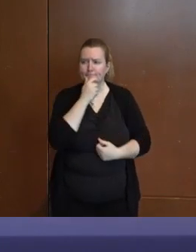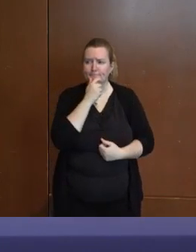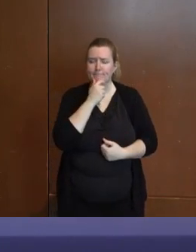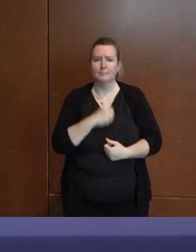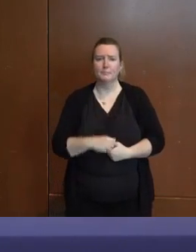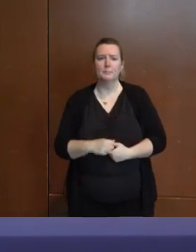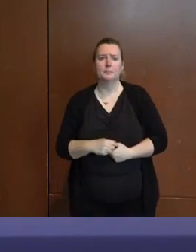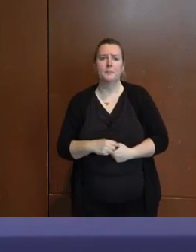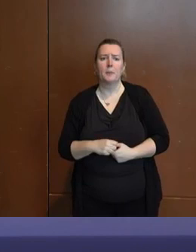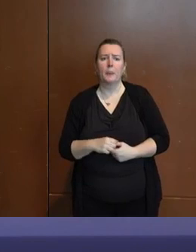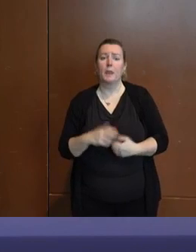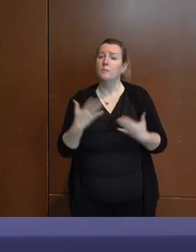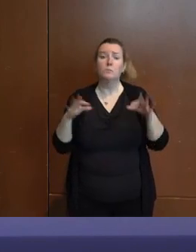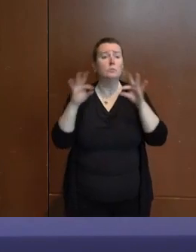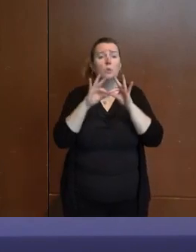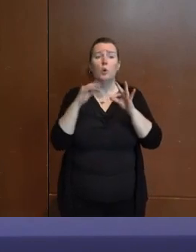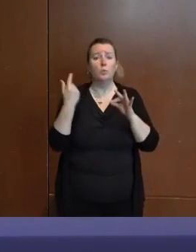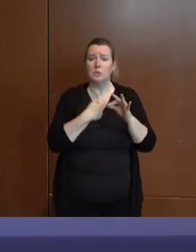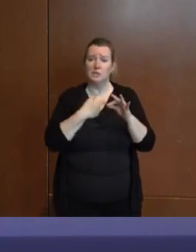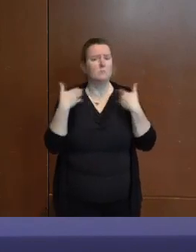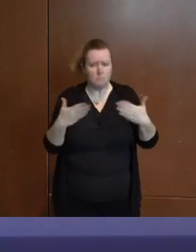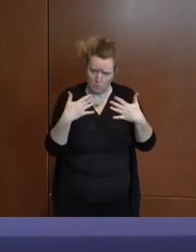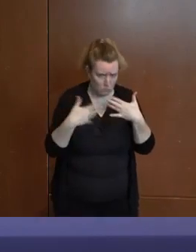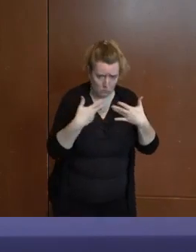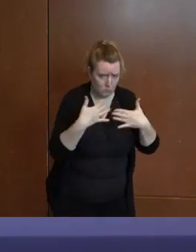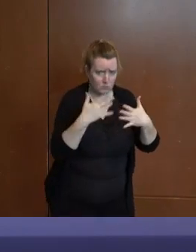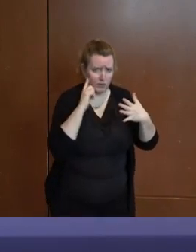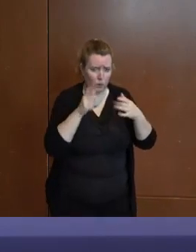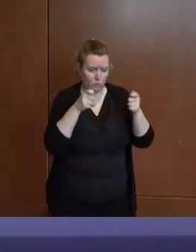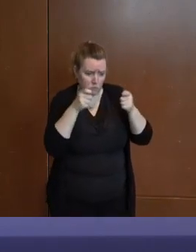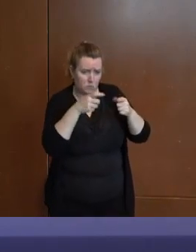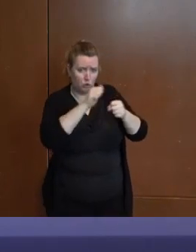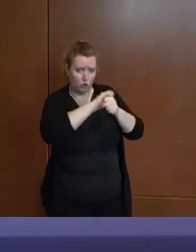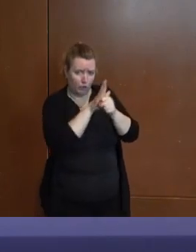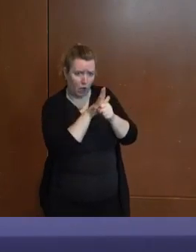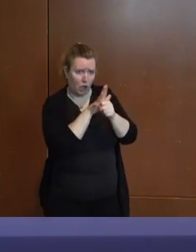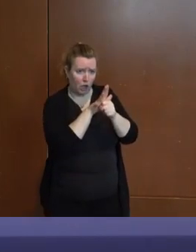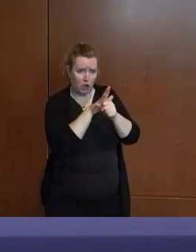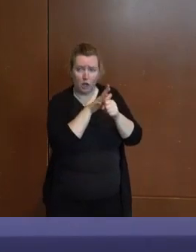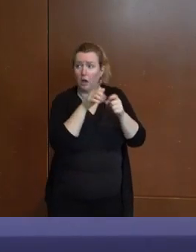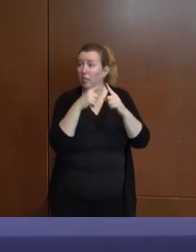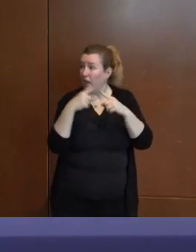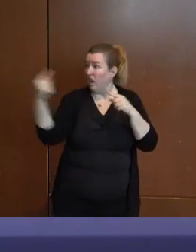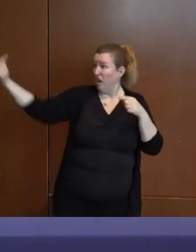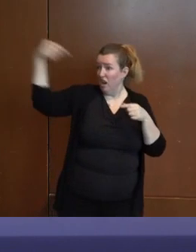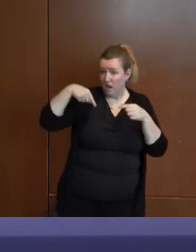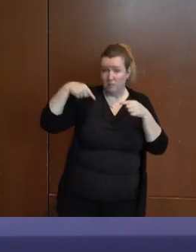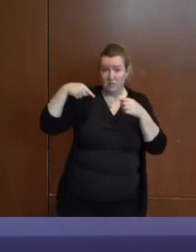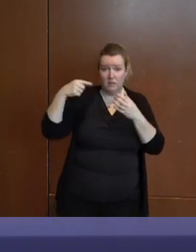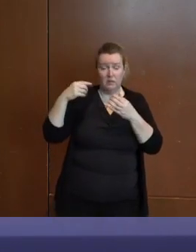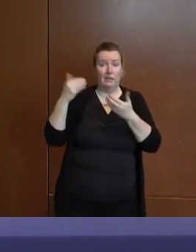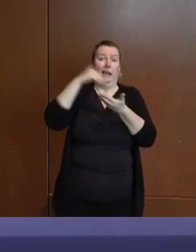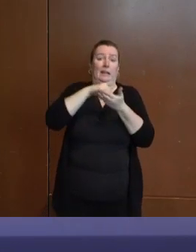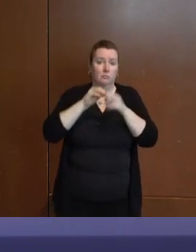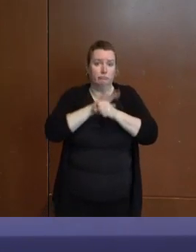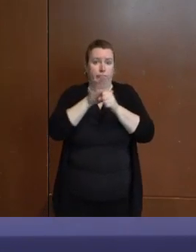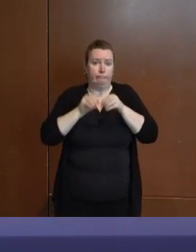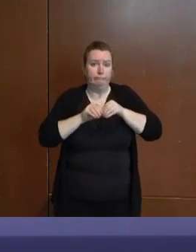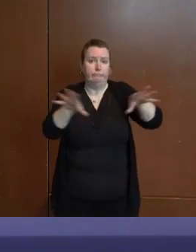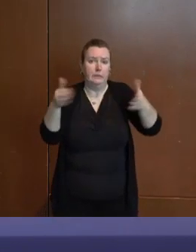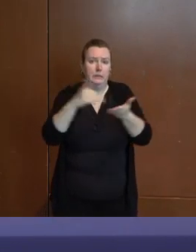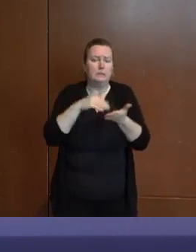price and have to watch that movie again. And by the way, the virus in and of itself could ebb and flow, even